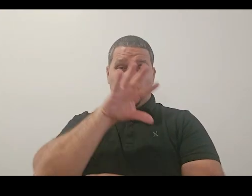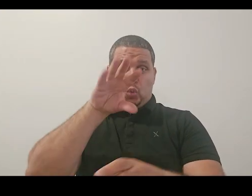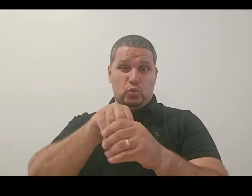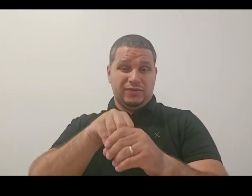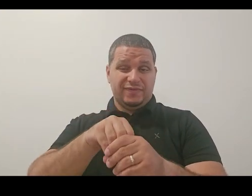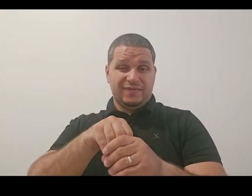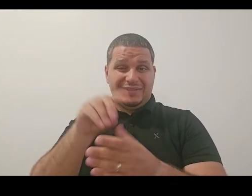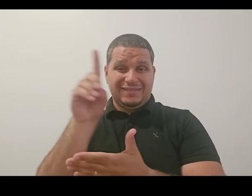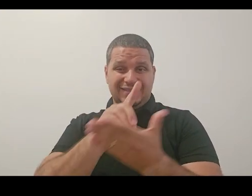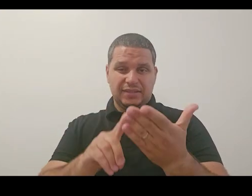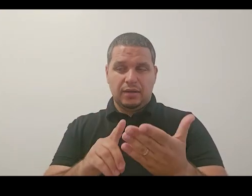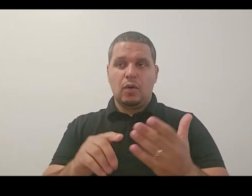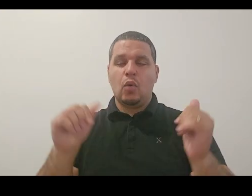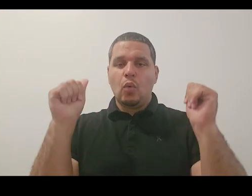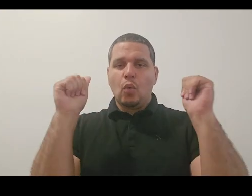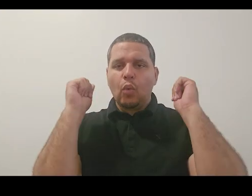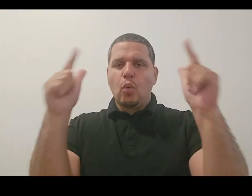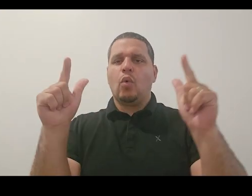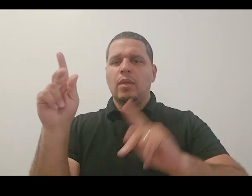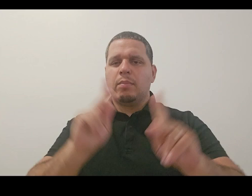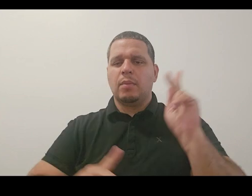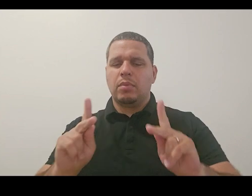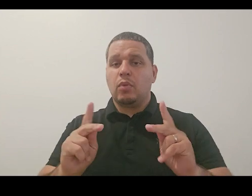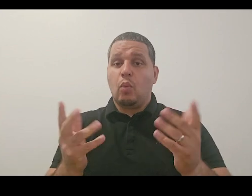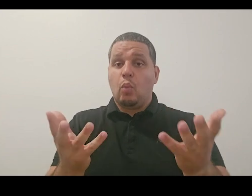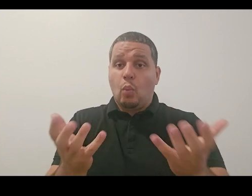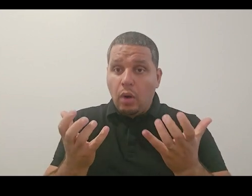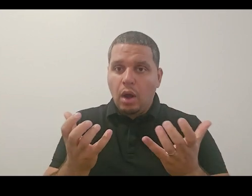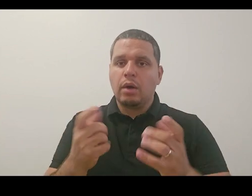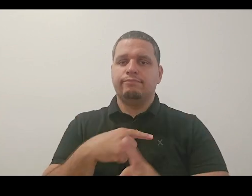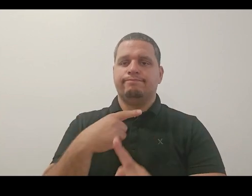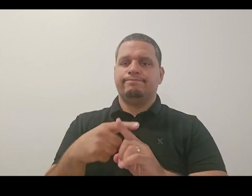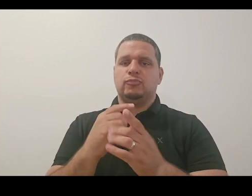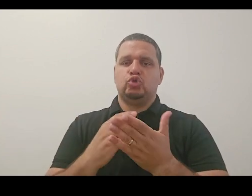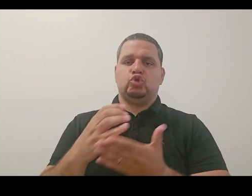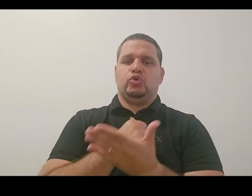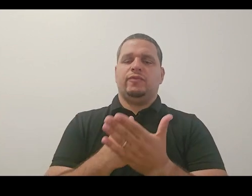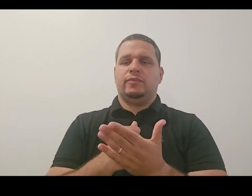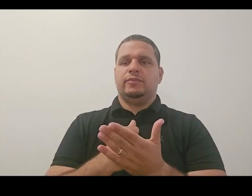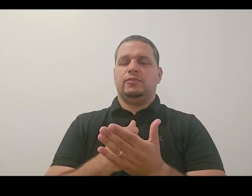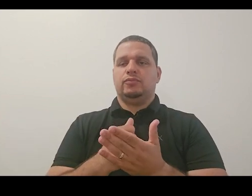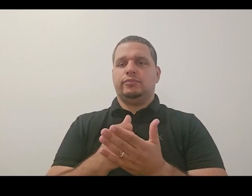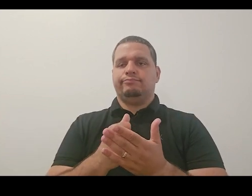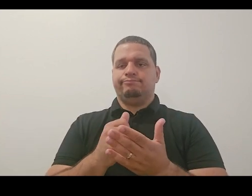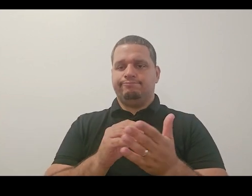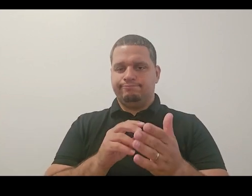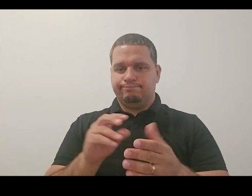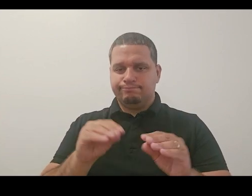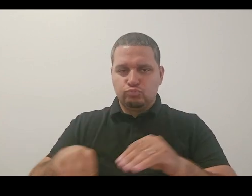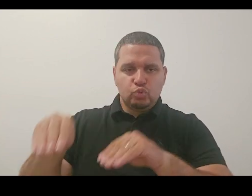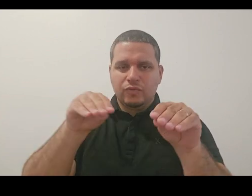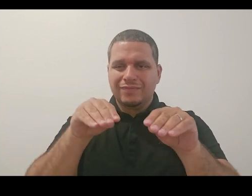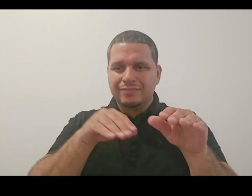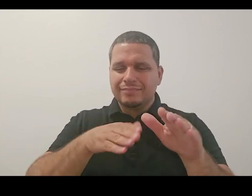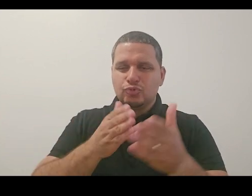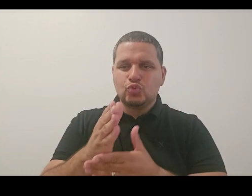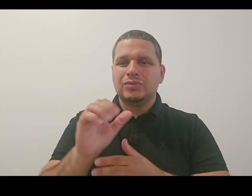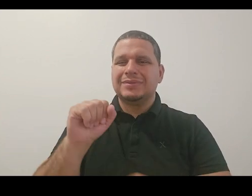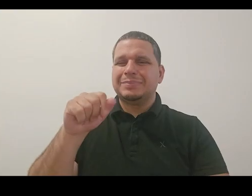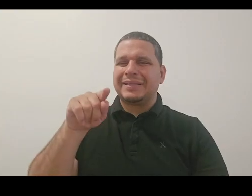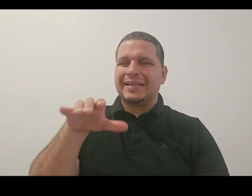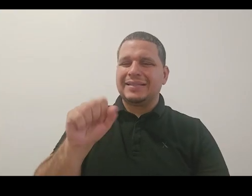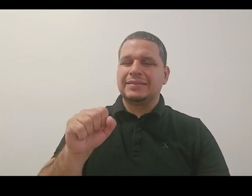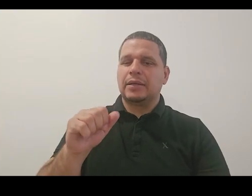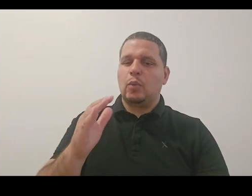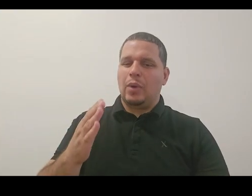design is that all people want and deserve to move through spaces and experiences and environments under our